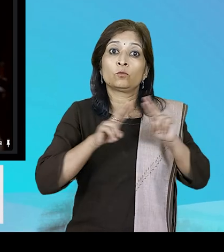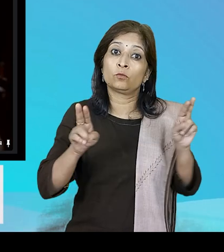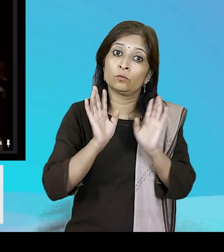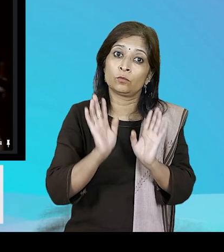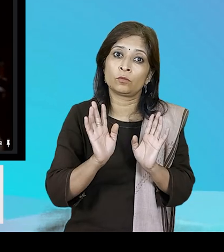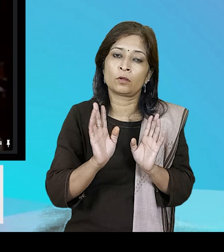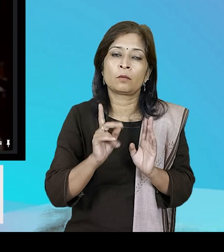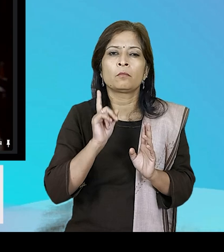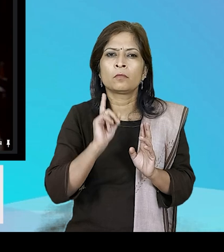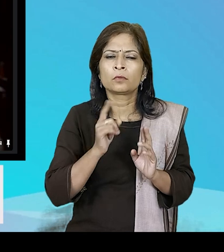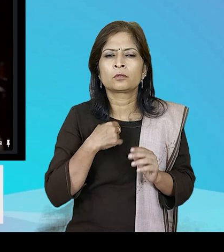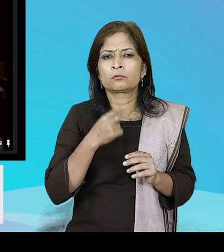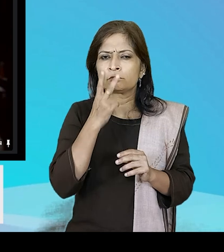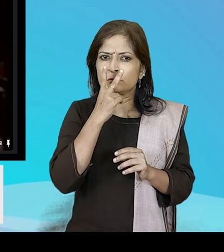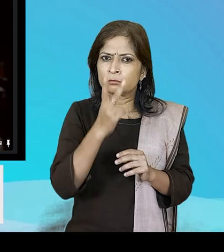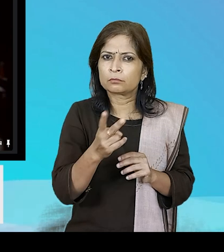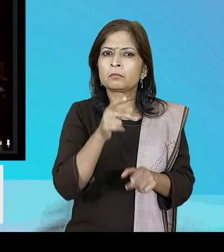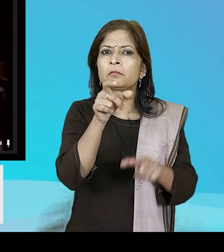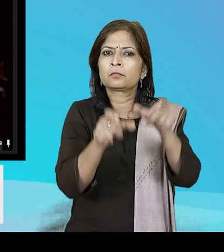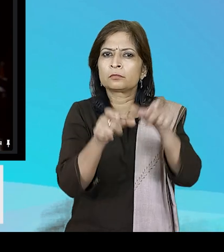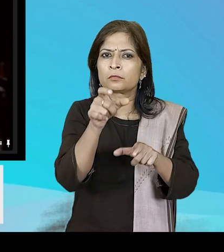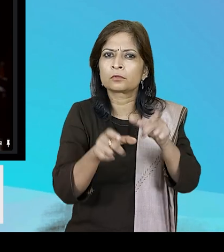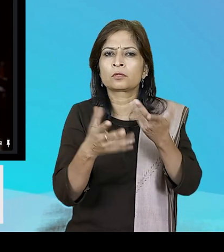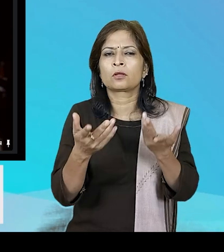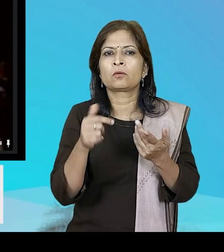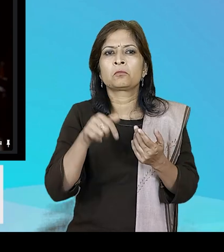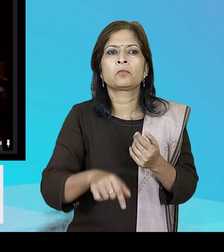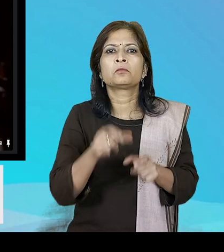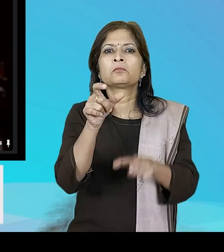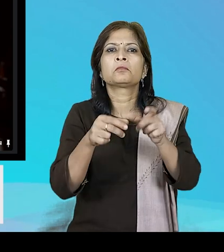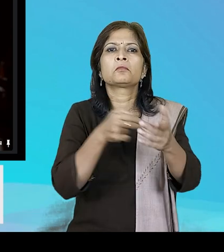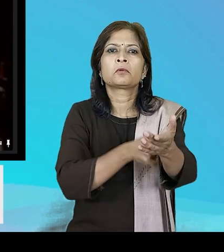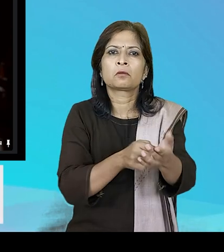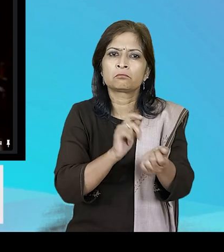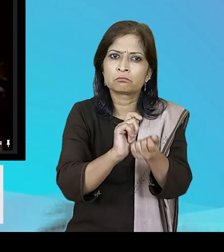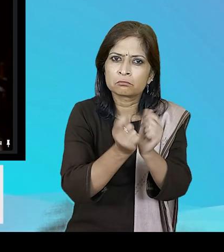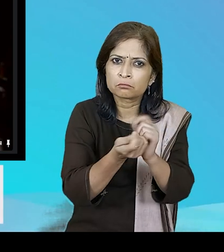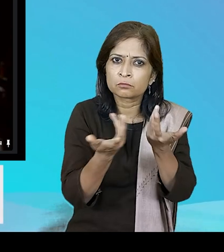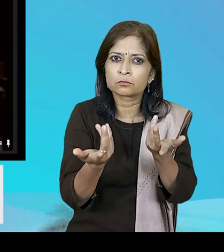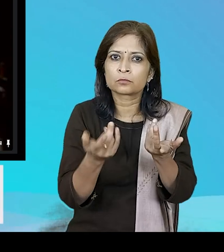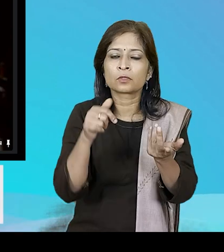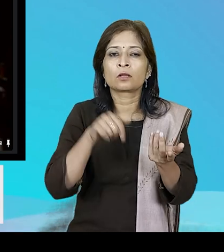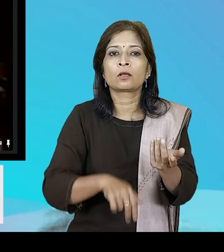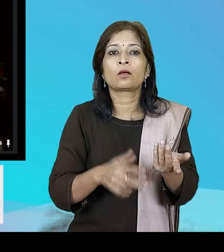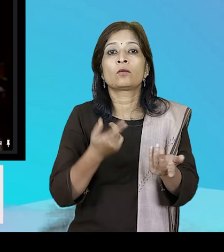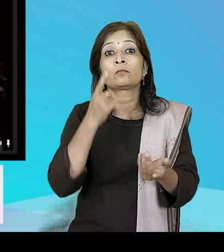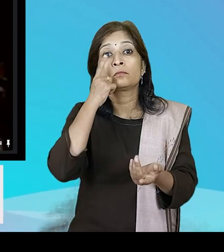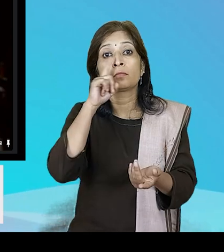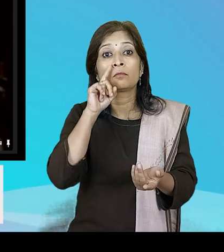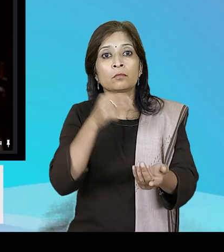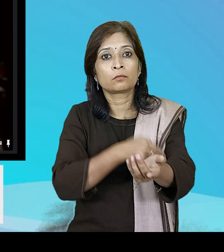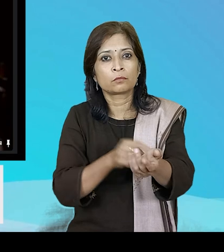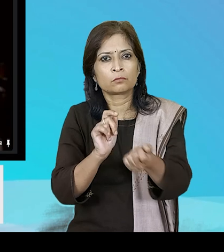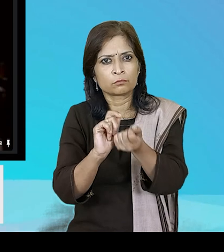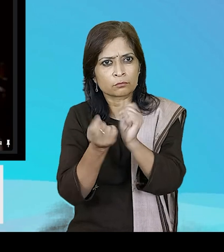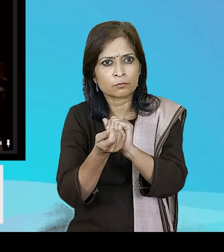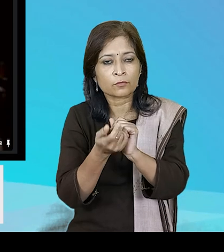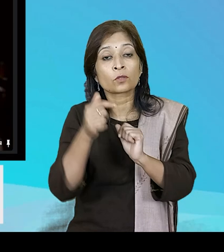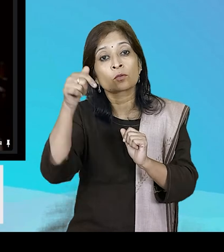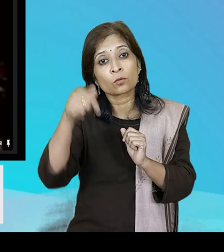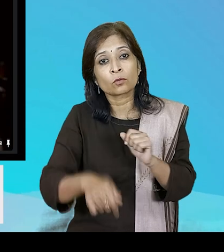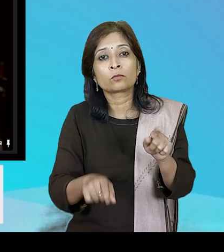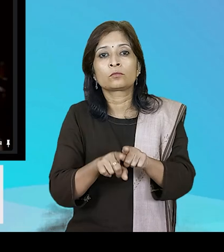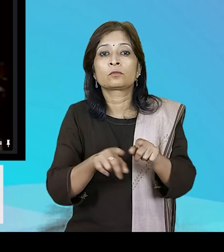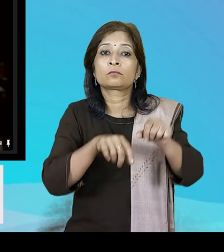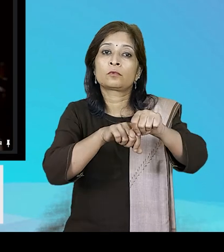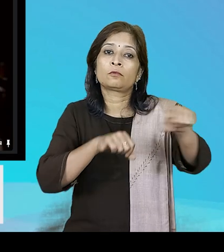the document required. But we have seen cases where people are changing their name or they're changing the name of their parents. Then